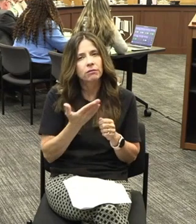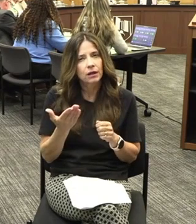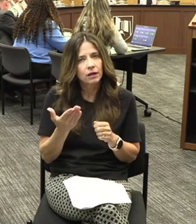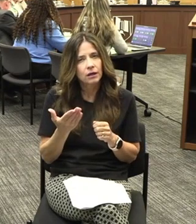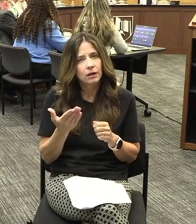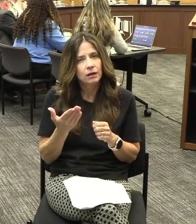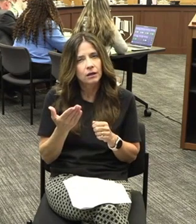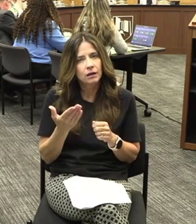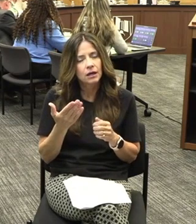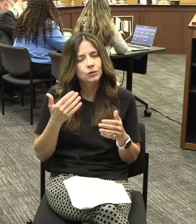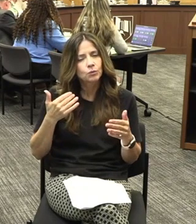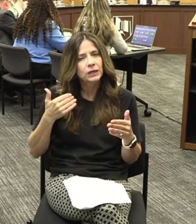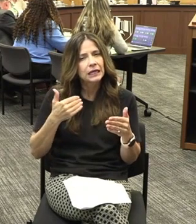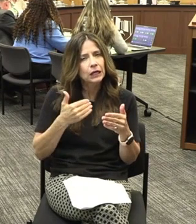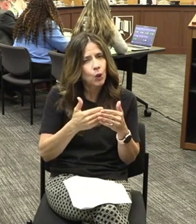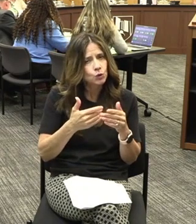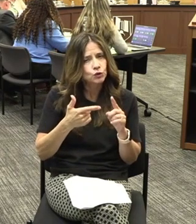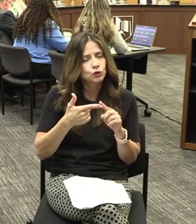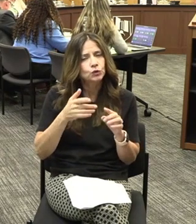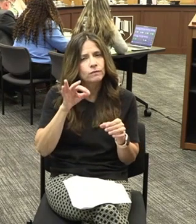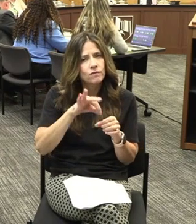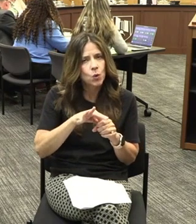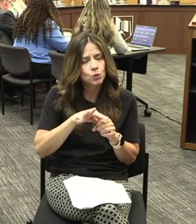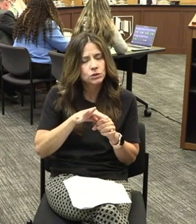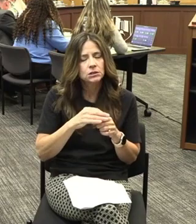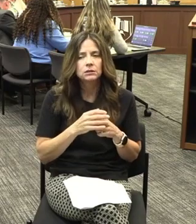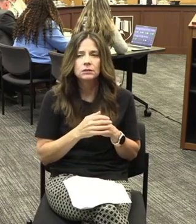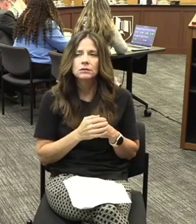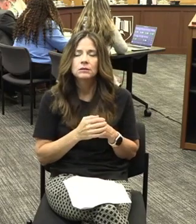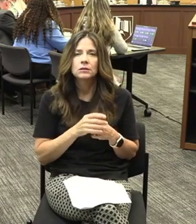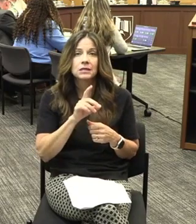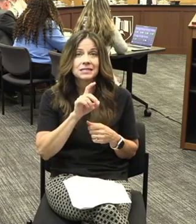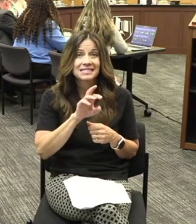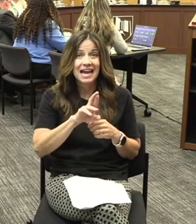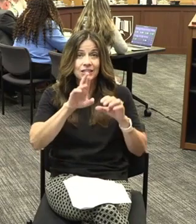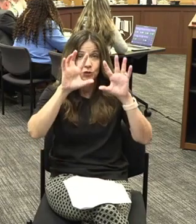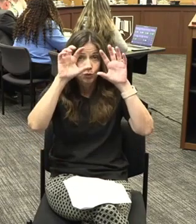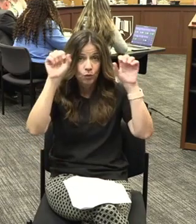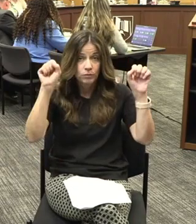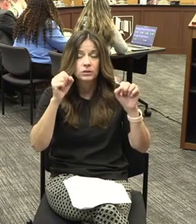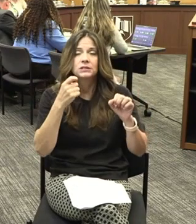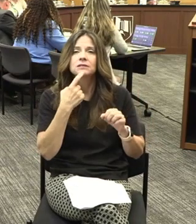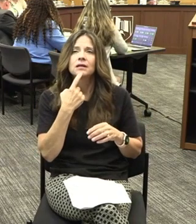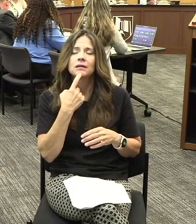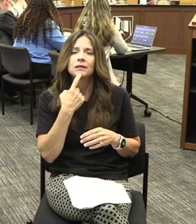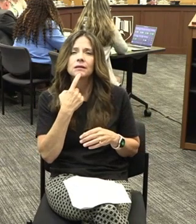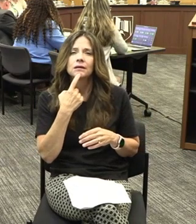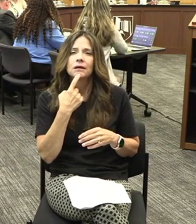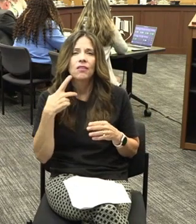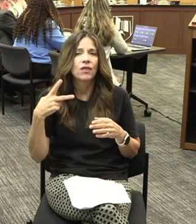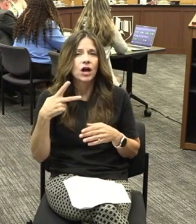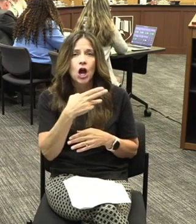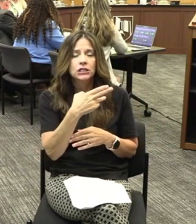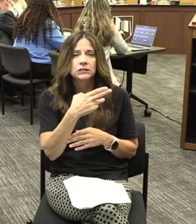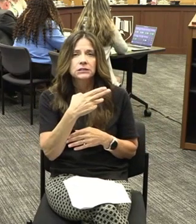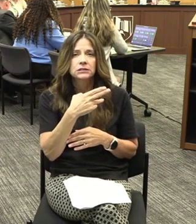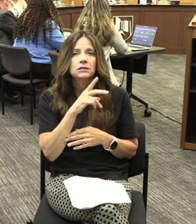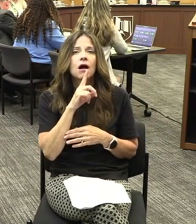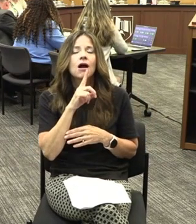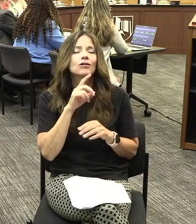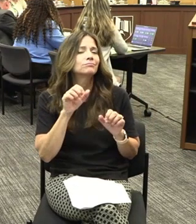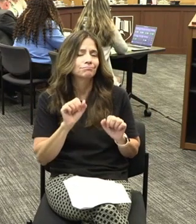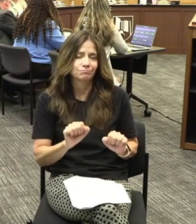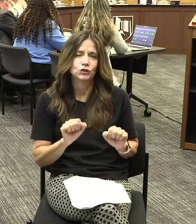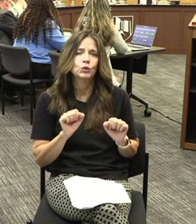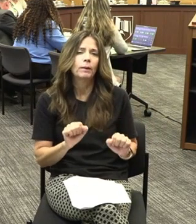we're getting closer to voting. Dr. Namu, you mentioned that the cuts are doable. Is that